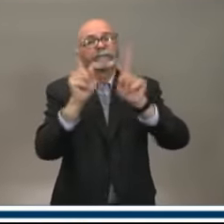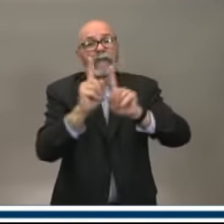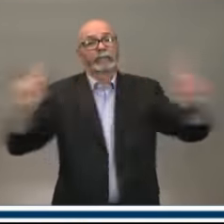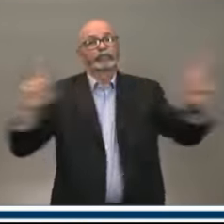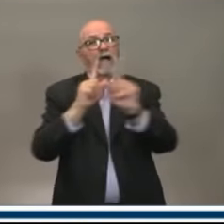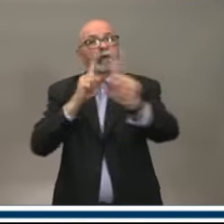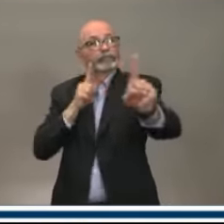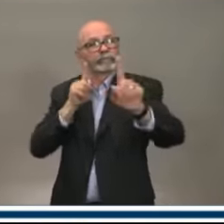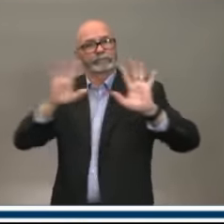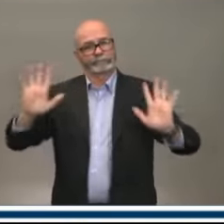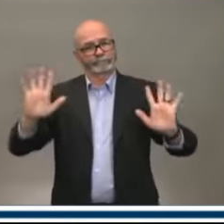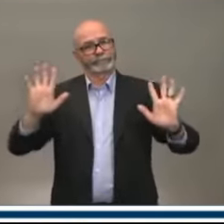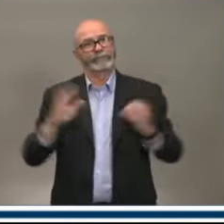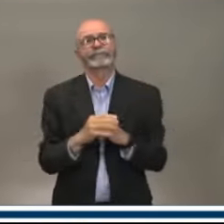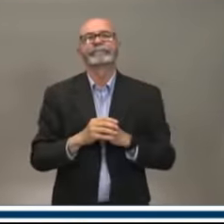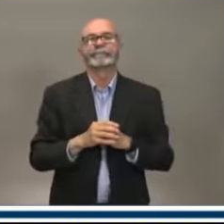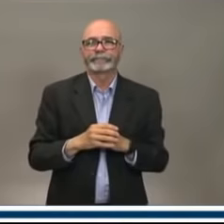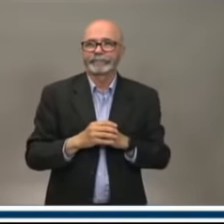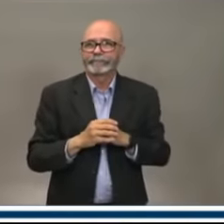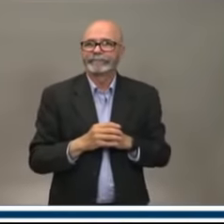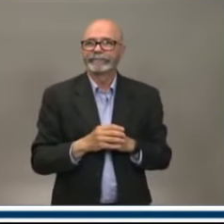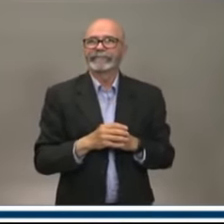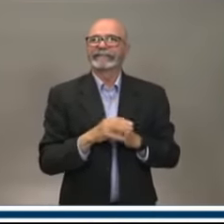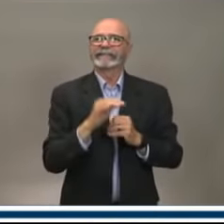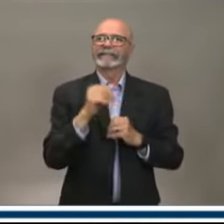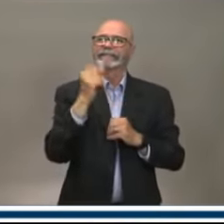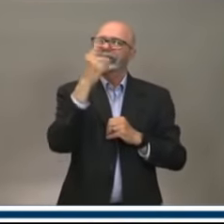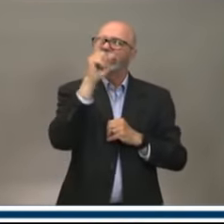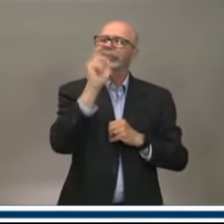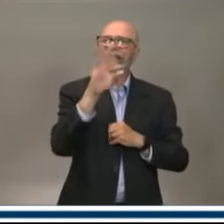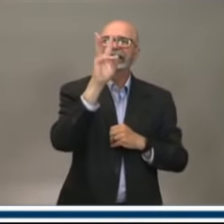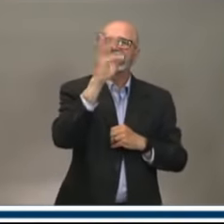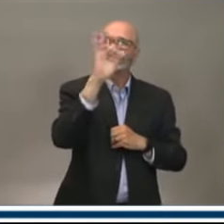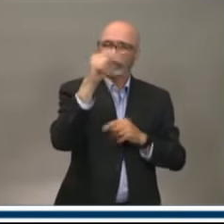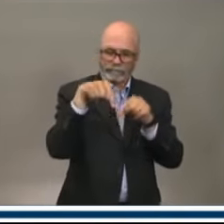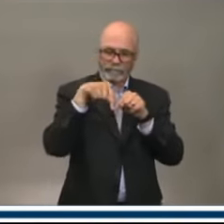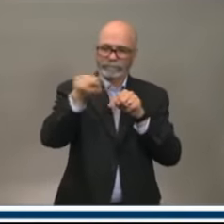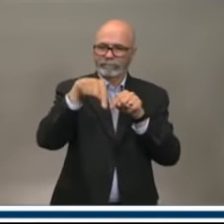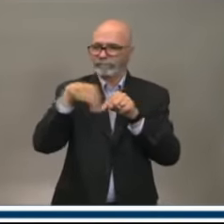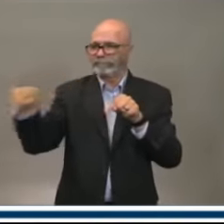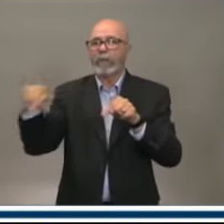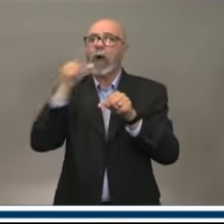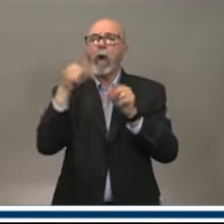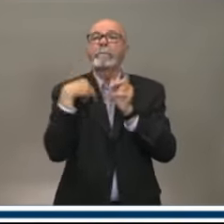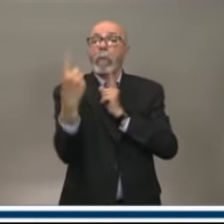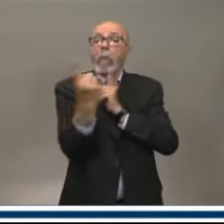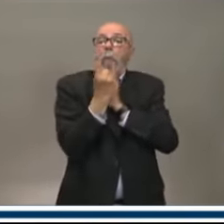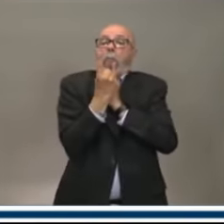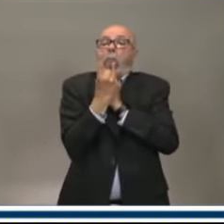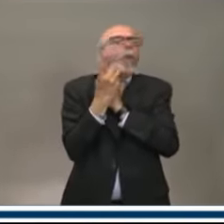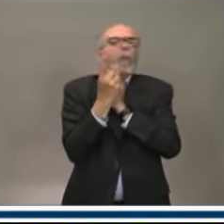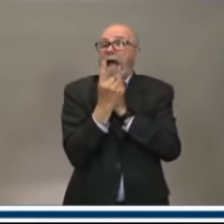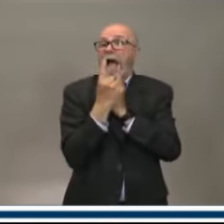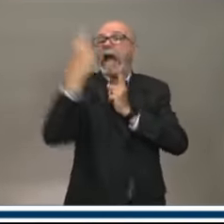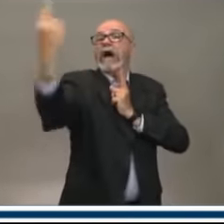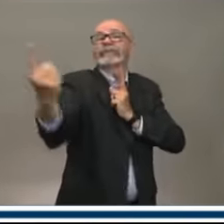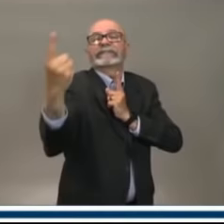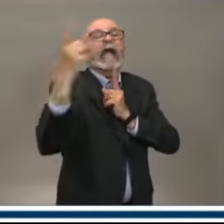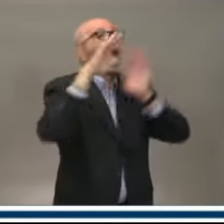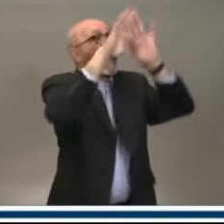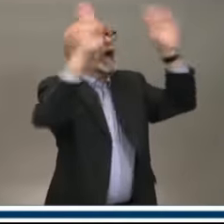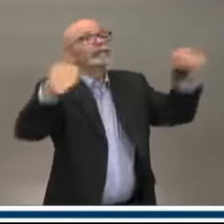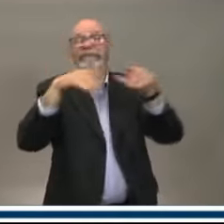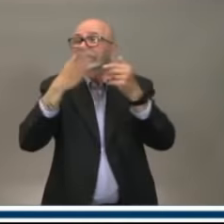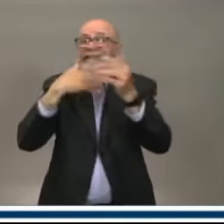as you're doing this, that there's at least 6 feet between you and other household groups. We're also asking people to not